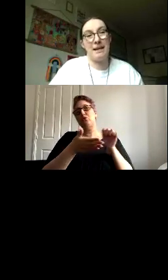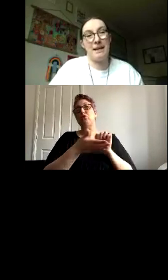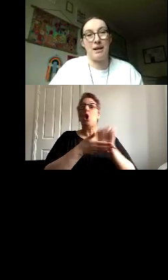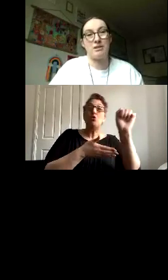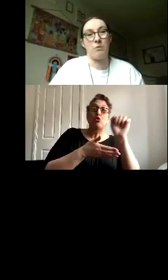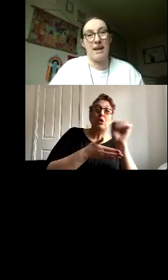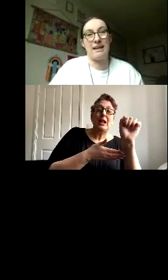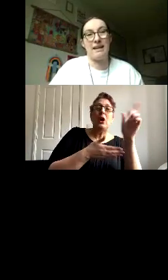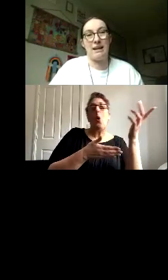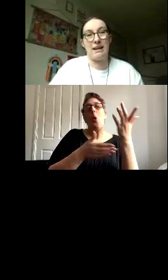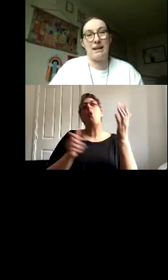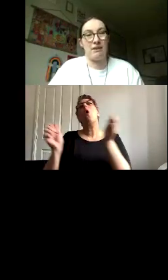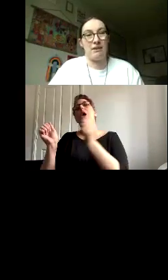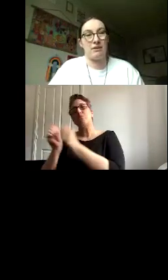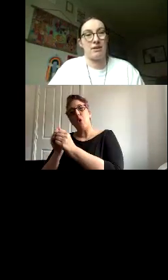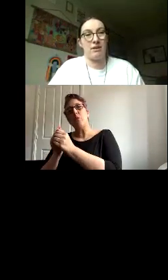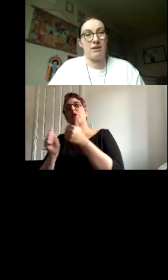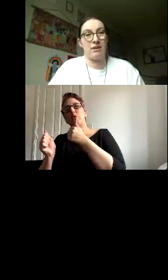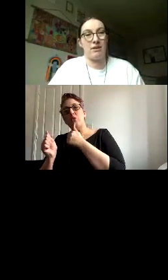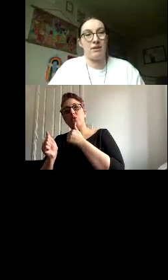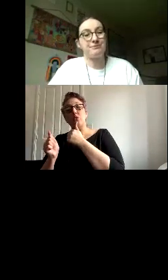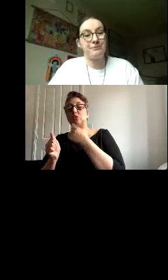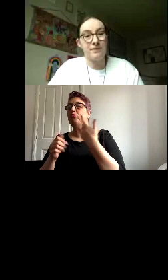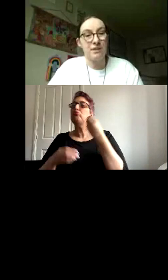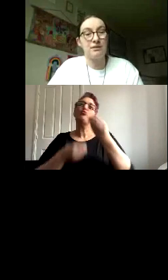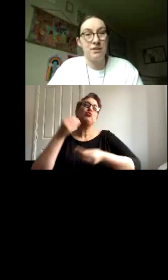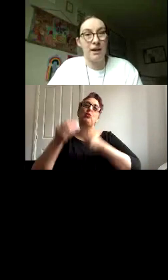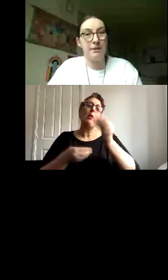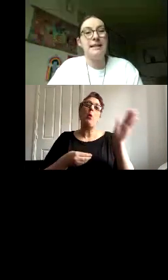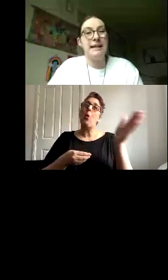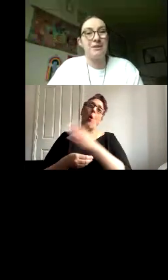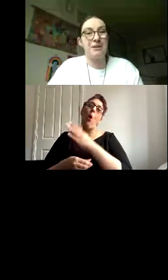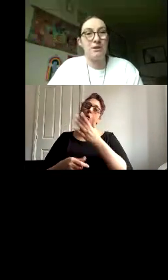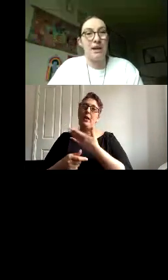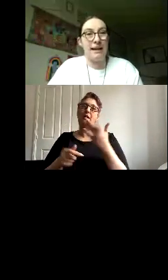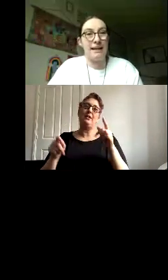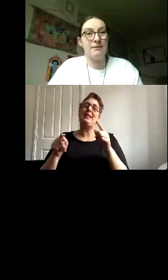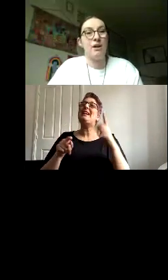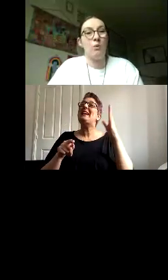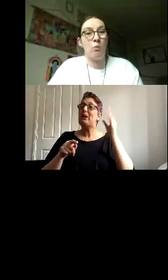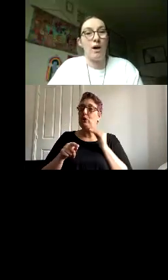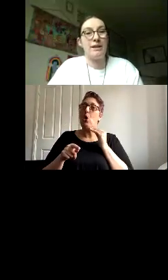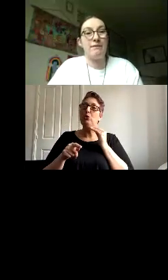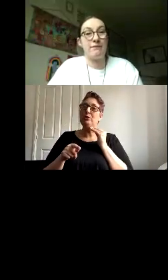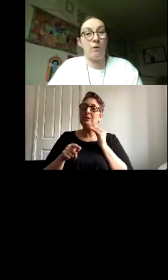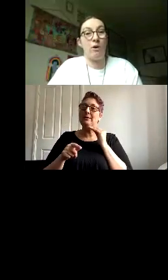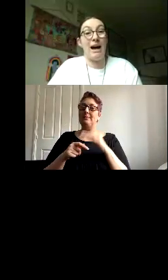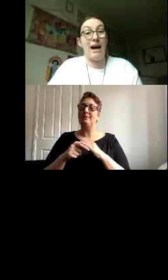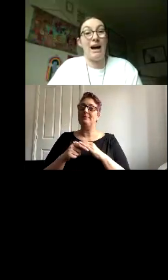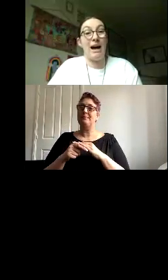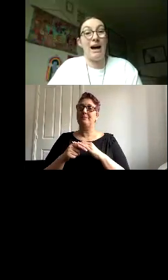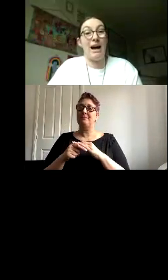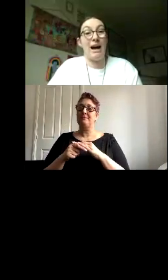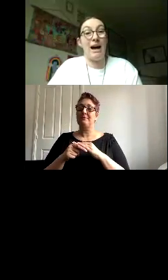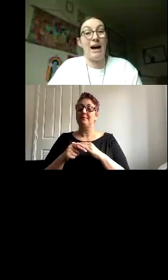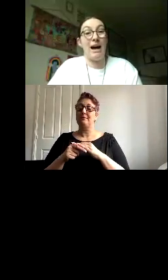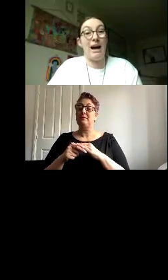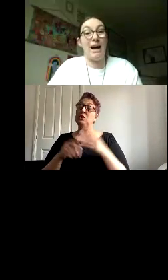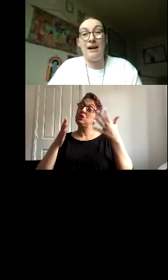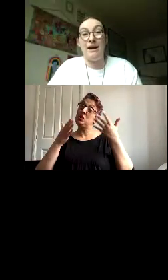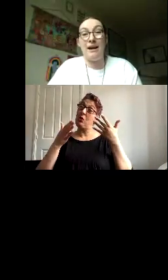any person with any level of hearing loss. So here in the UK, 1 in 4 adults are